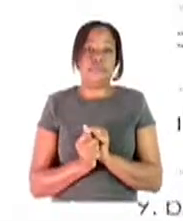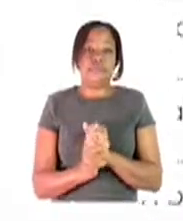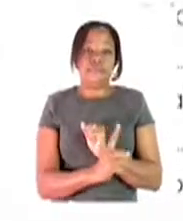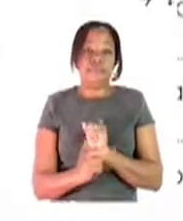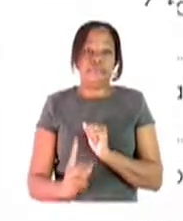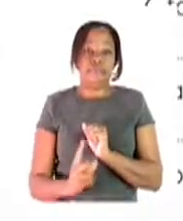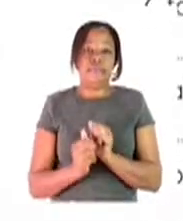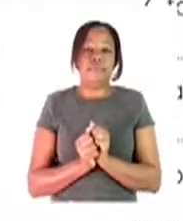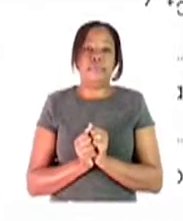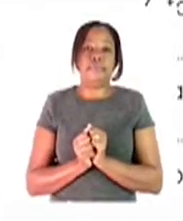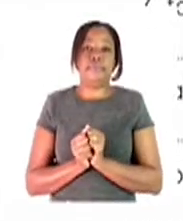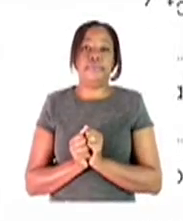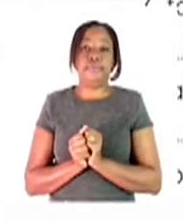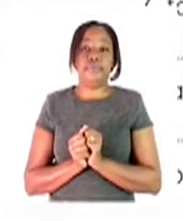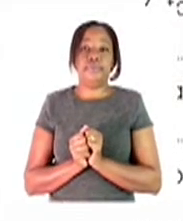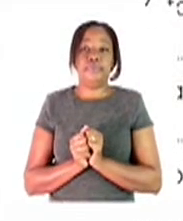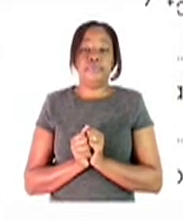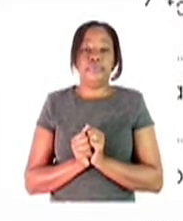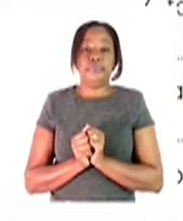answers.